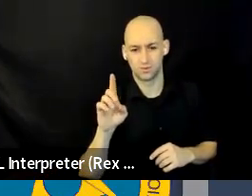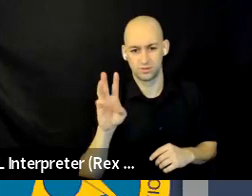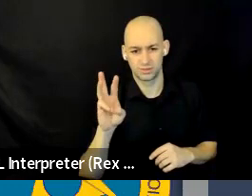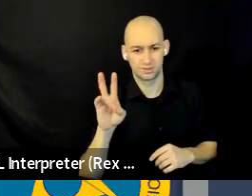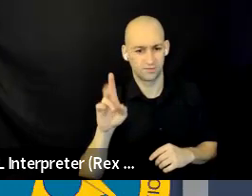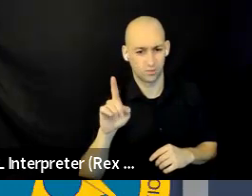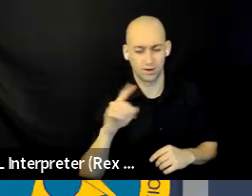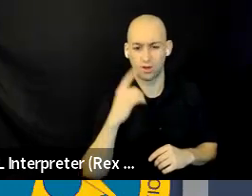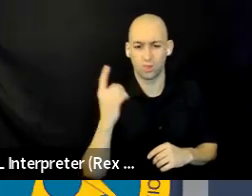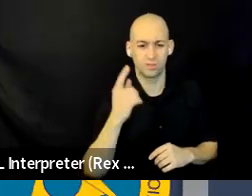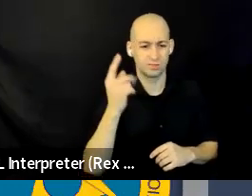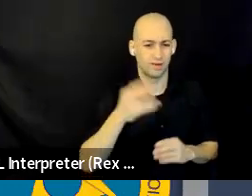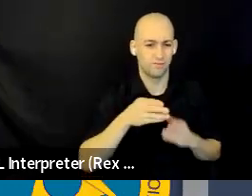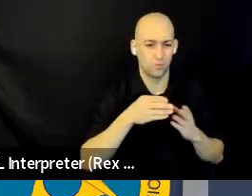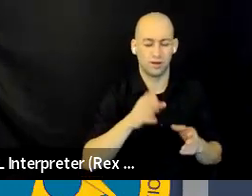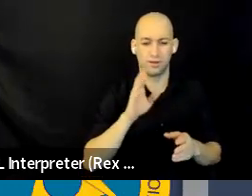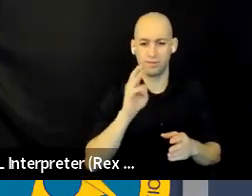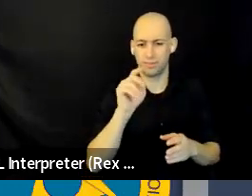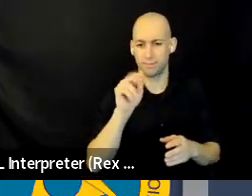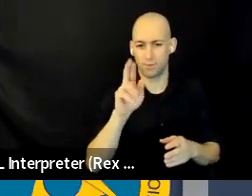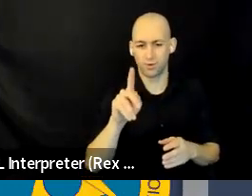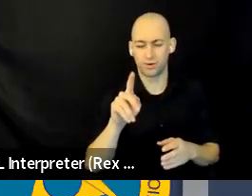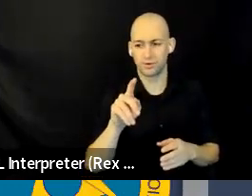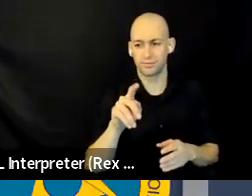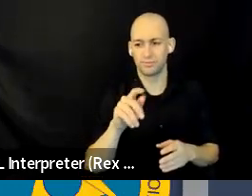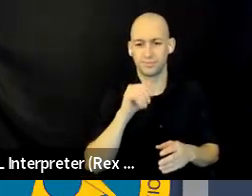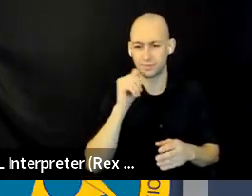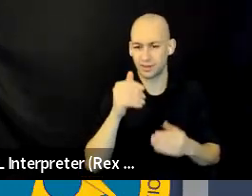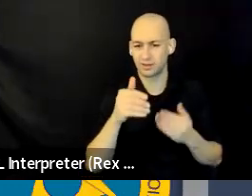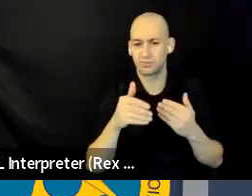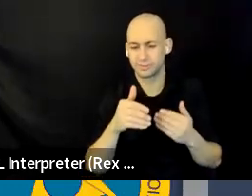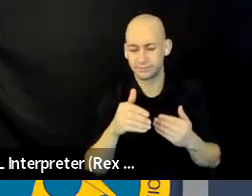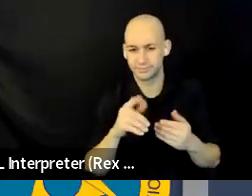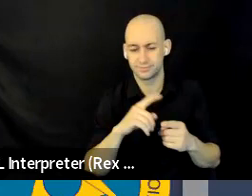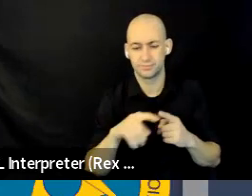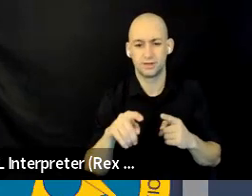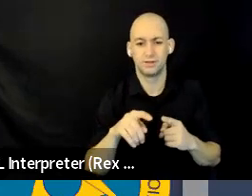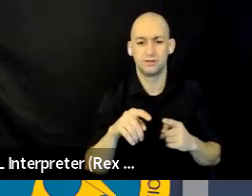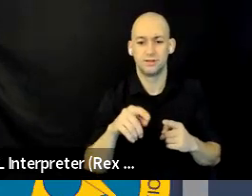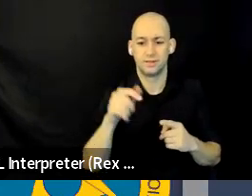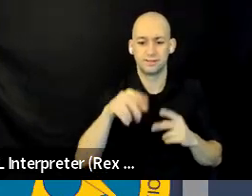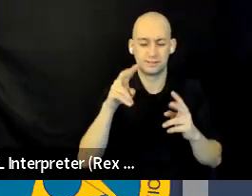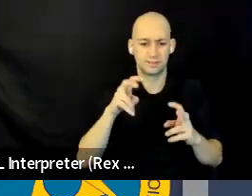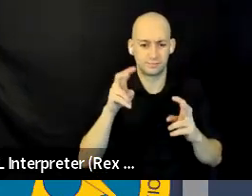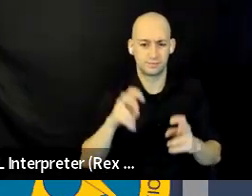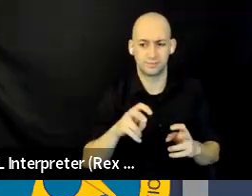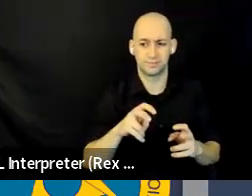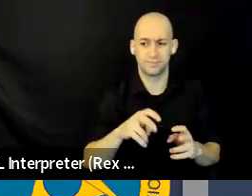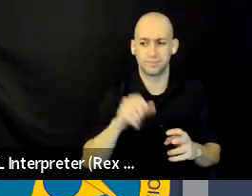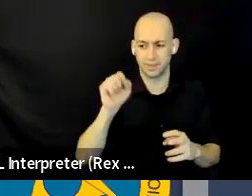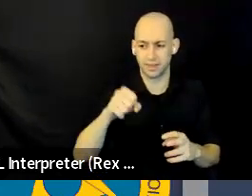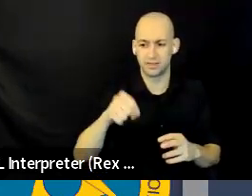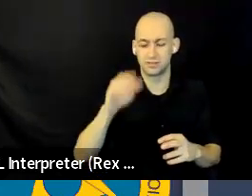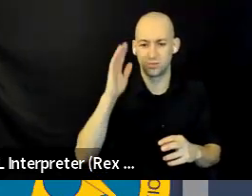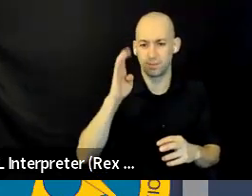guess, halfway mark, or maybe not quite on the halfway mark of this study, correct? The assessment? Yes, we will be